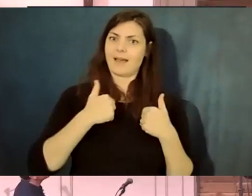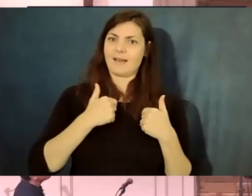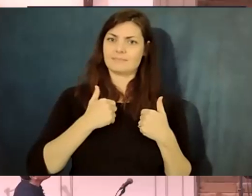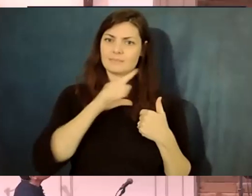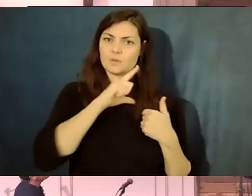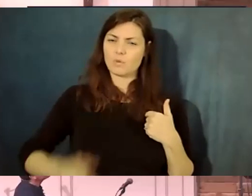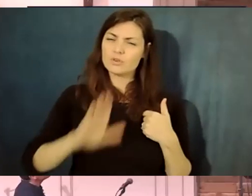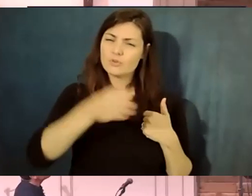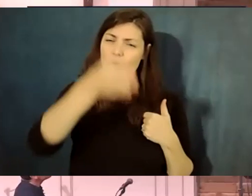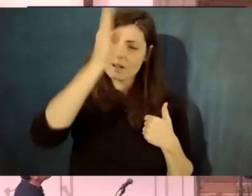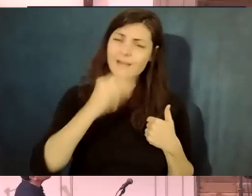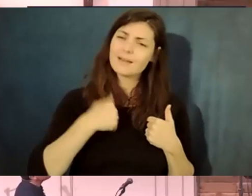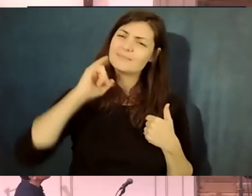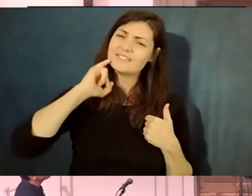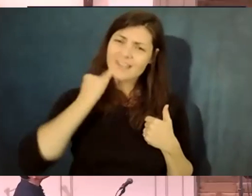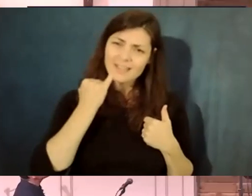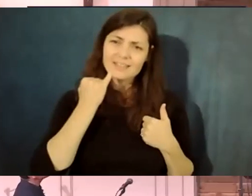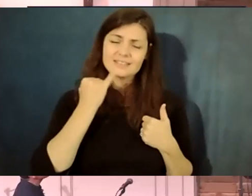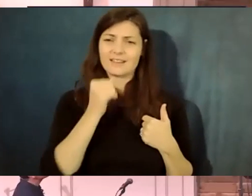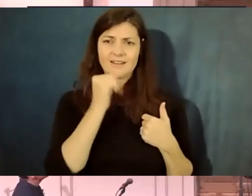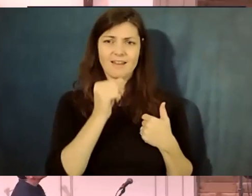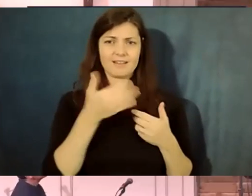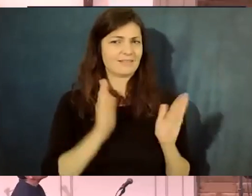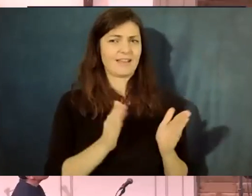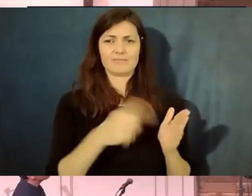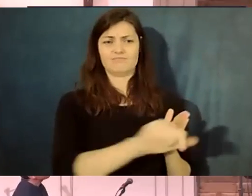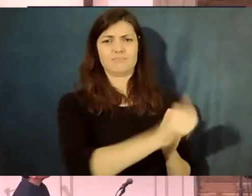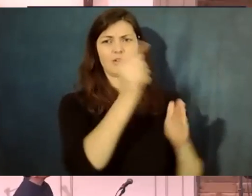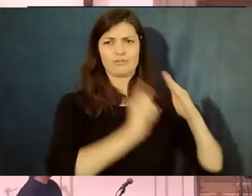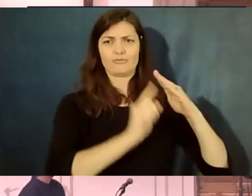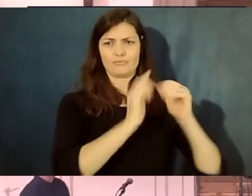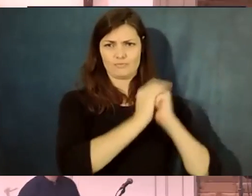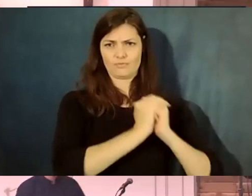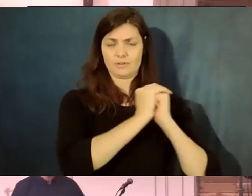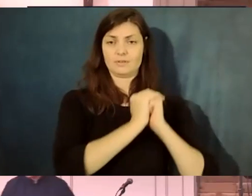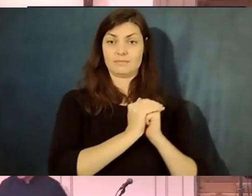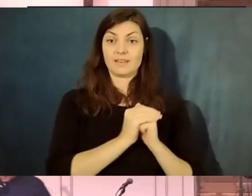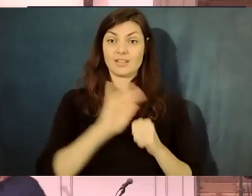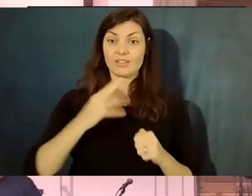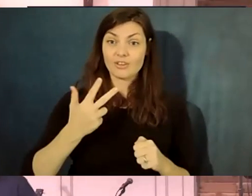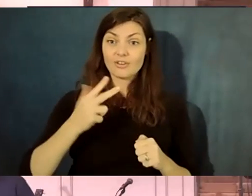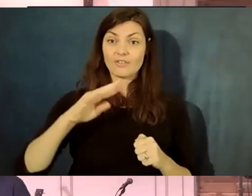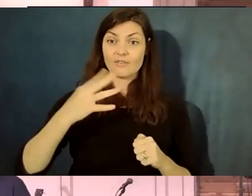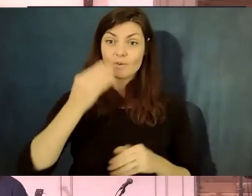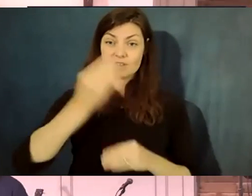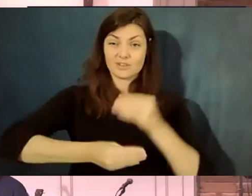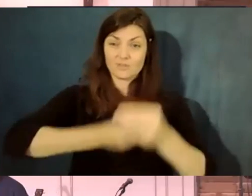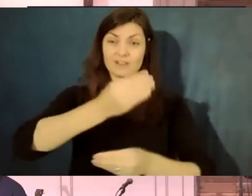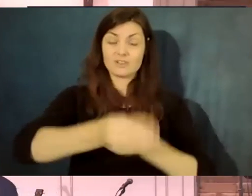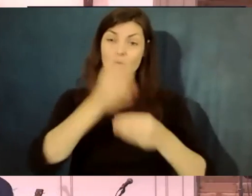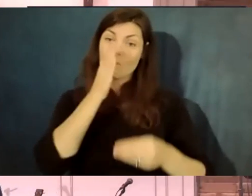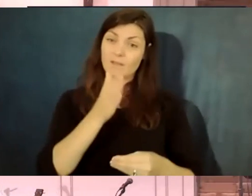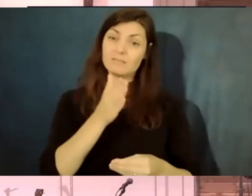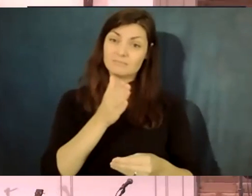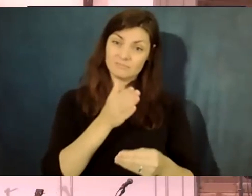a jealous God, visiting the iniquity of the fathers upon the children to the third and fourth generation of those who hate me.